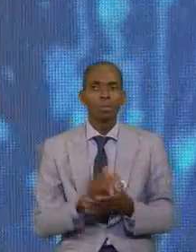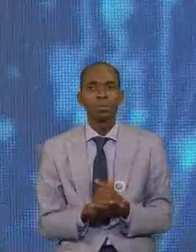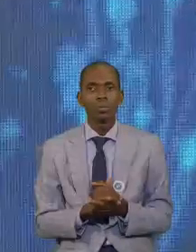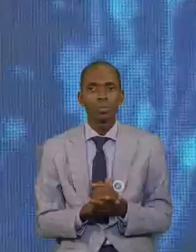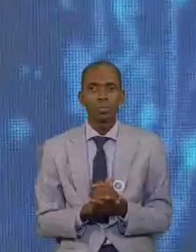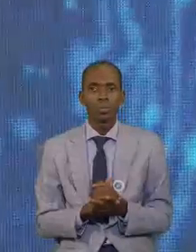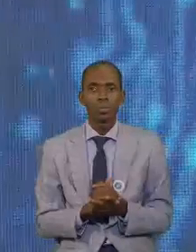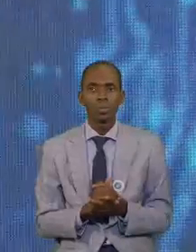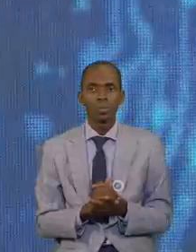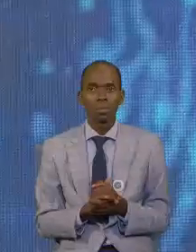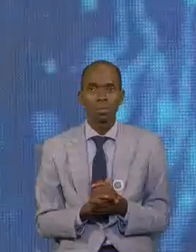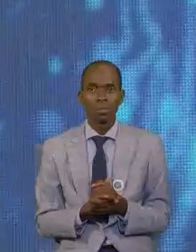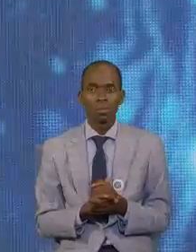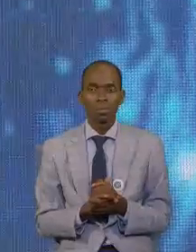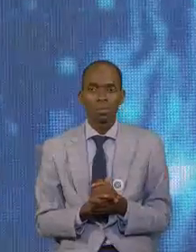before.